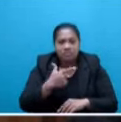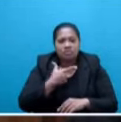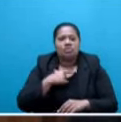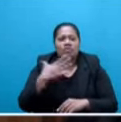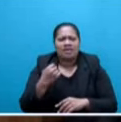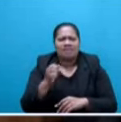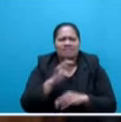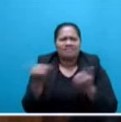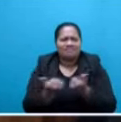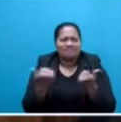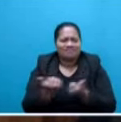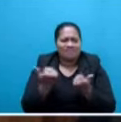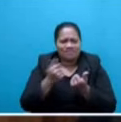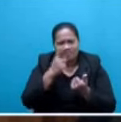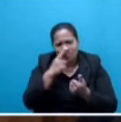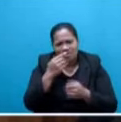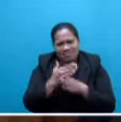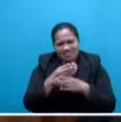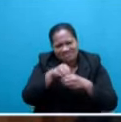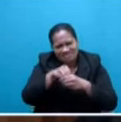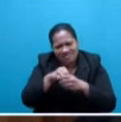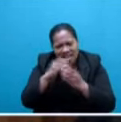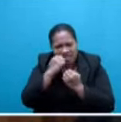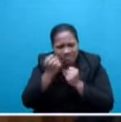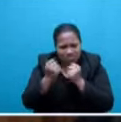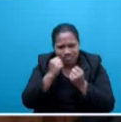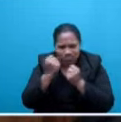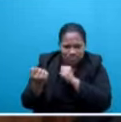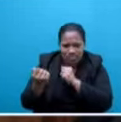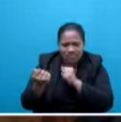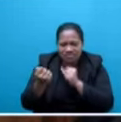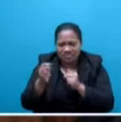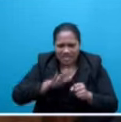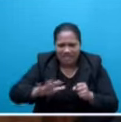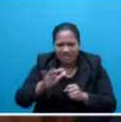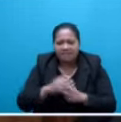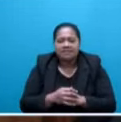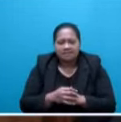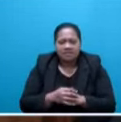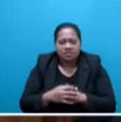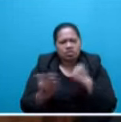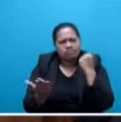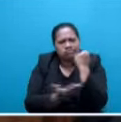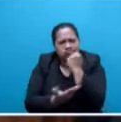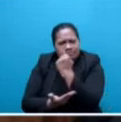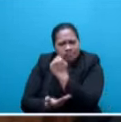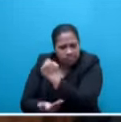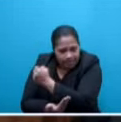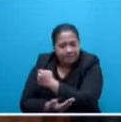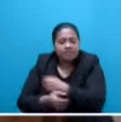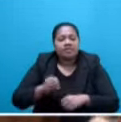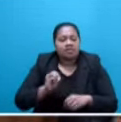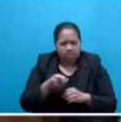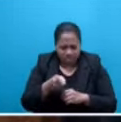areas. Had this government not taken this initiative to address labor shortage by introducing modern ways of doing farming